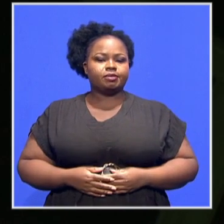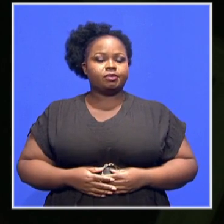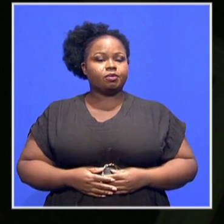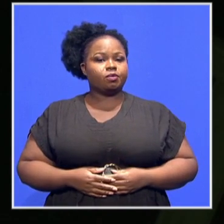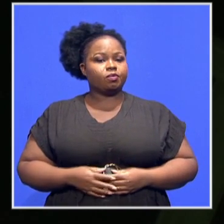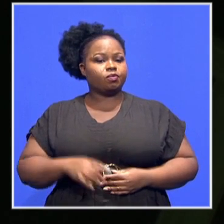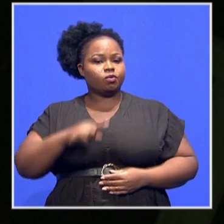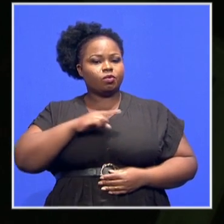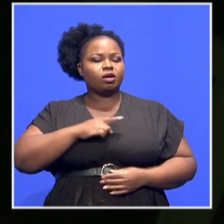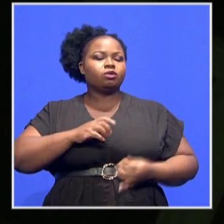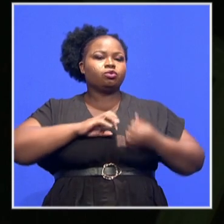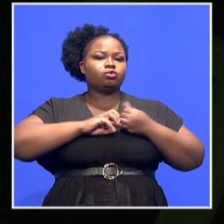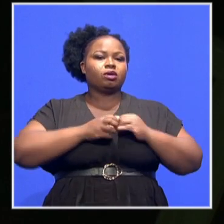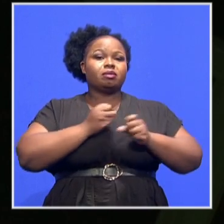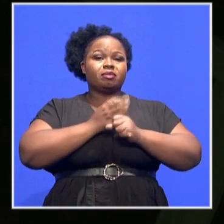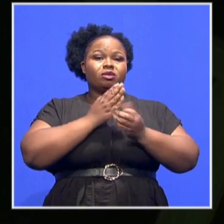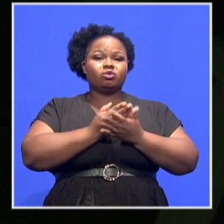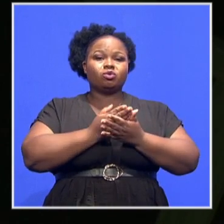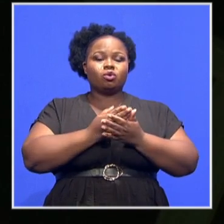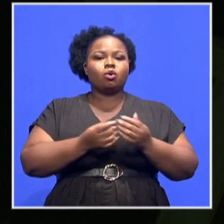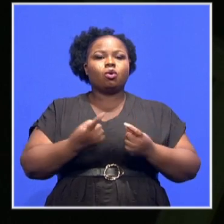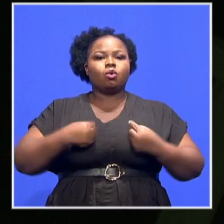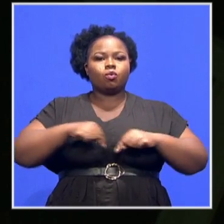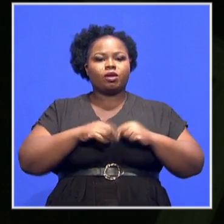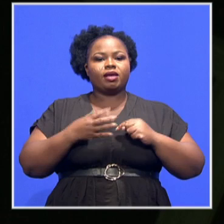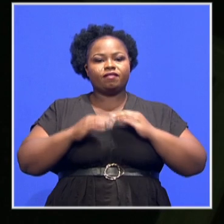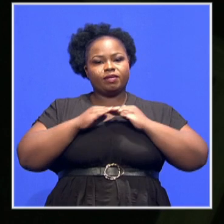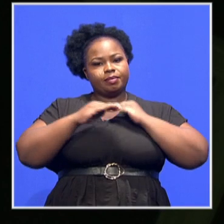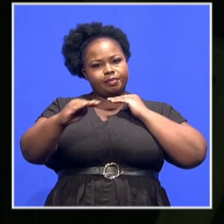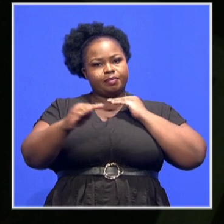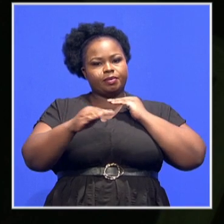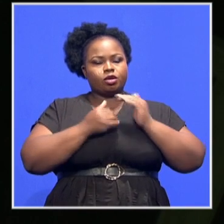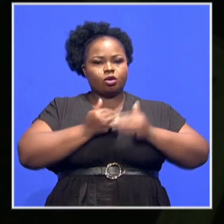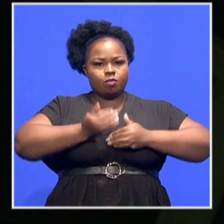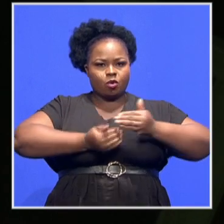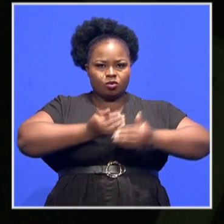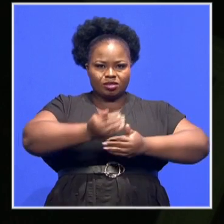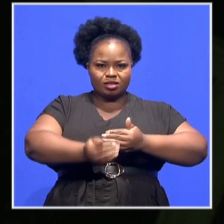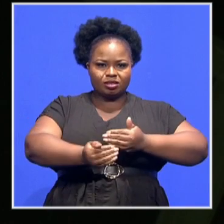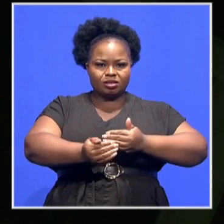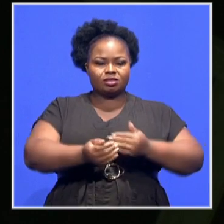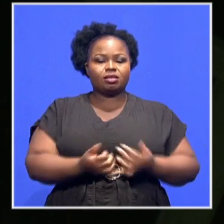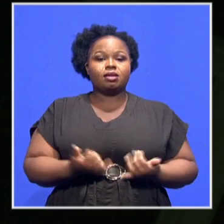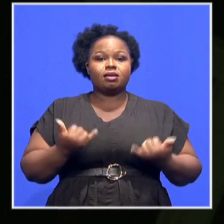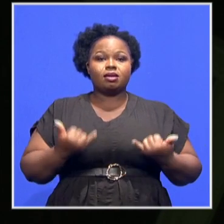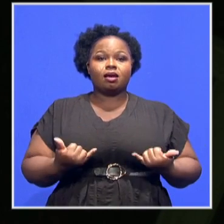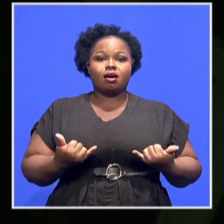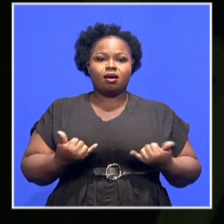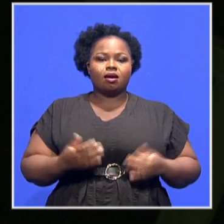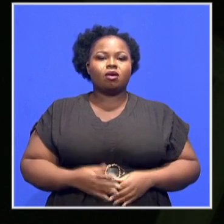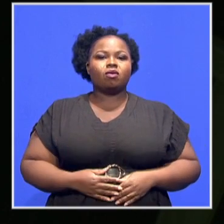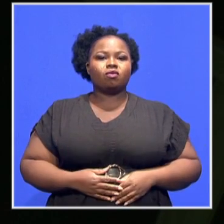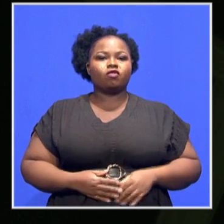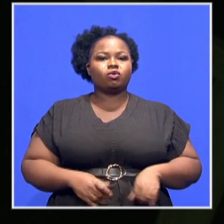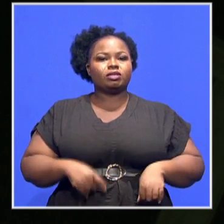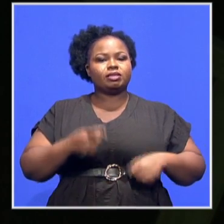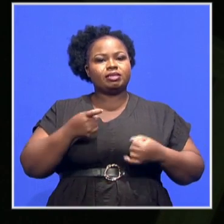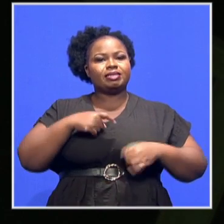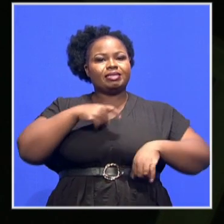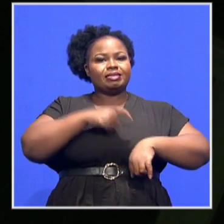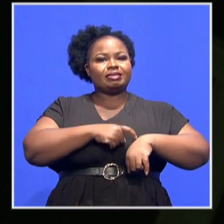streamlining regulatory processes, we are reducing the time frames for